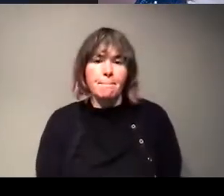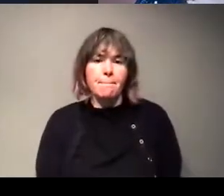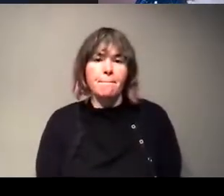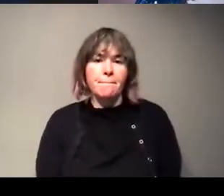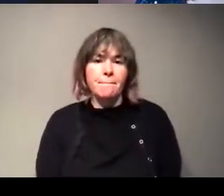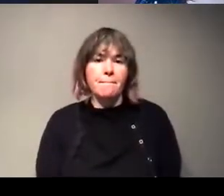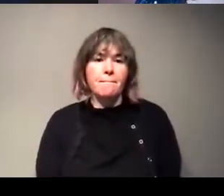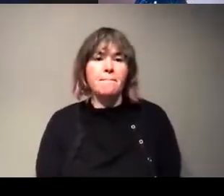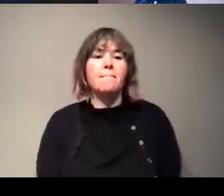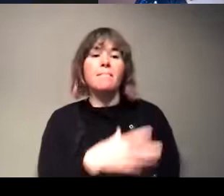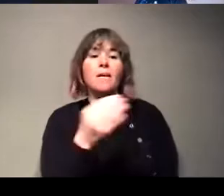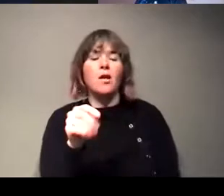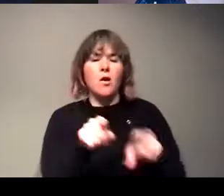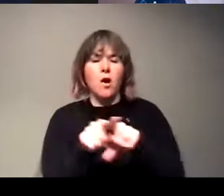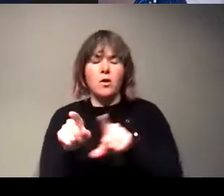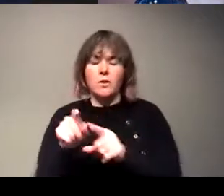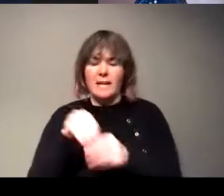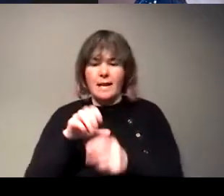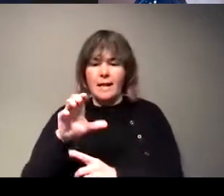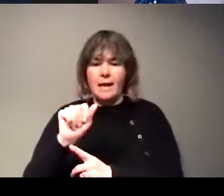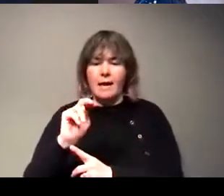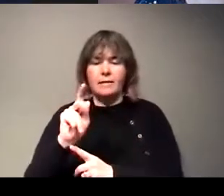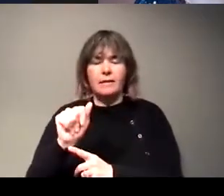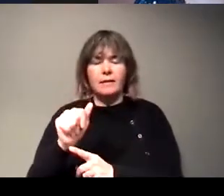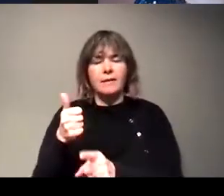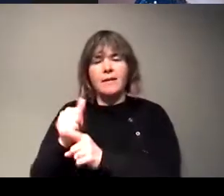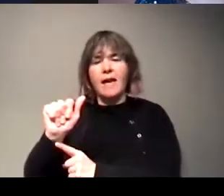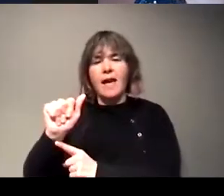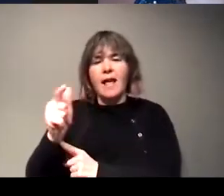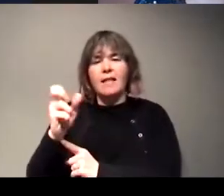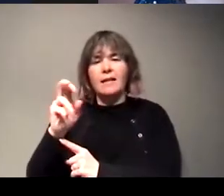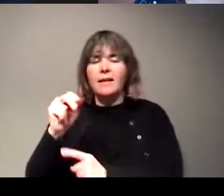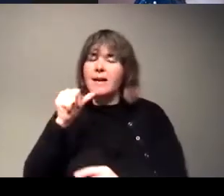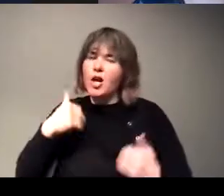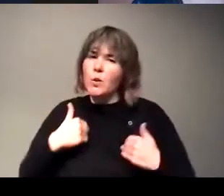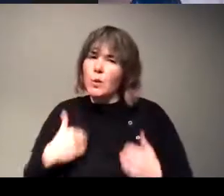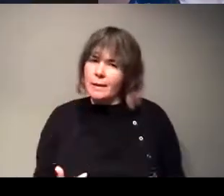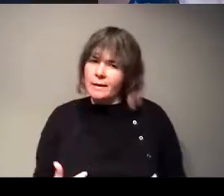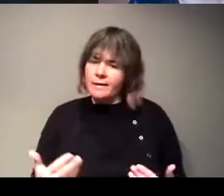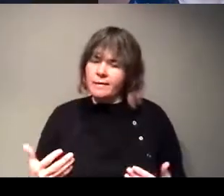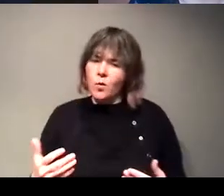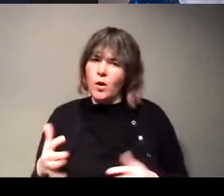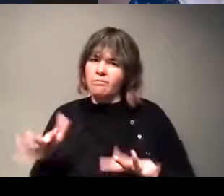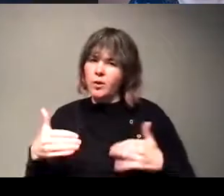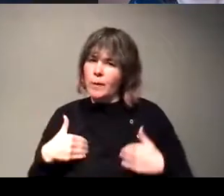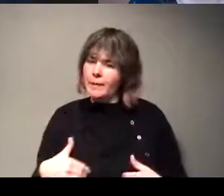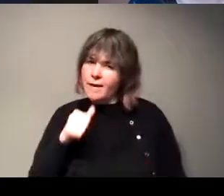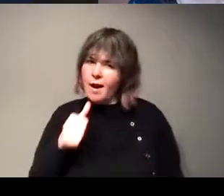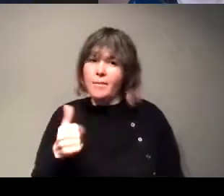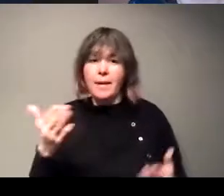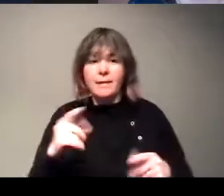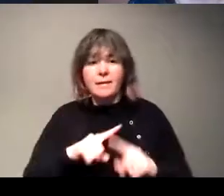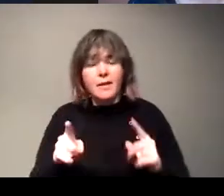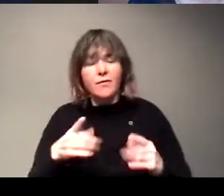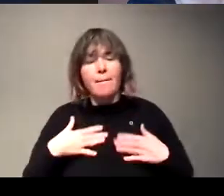And I think also like in the cantina, like that's an alien life form. Like it's not a human or humanoid. And so like maybe they have different body